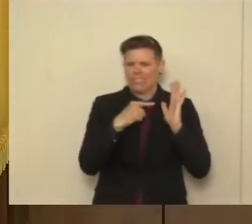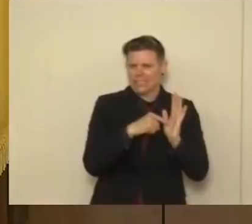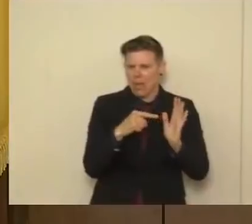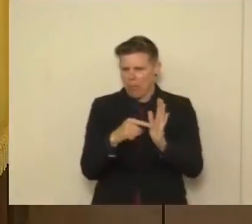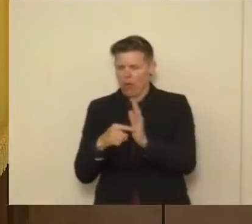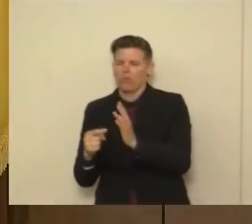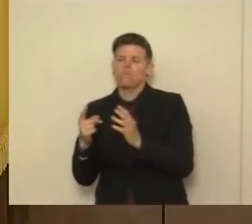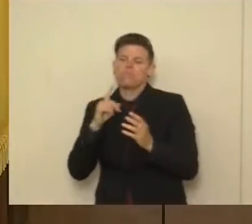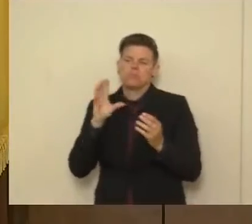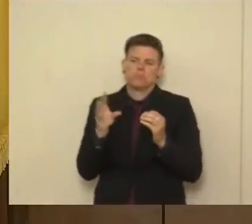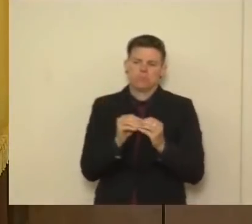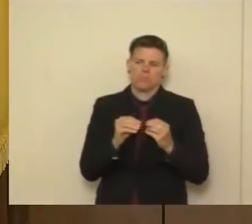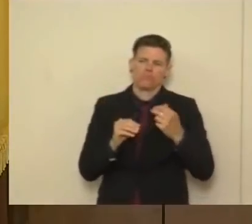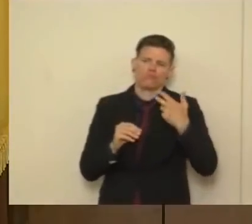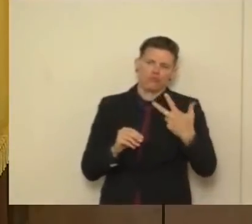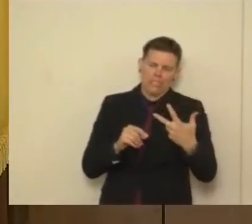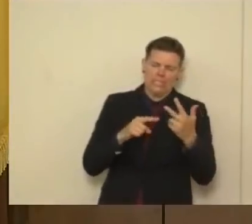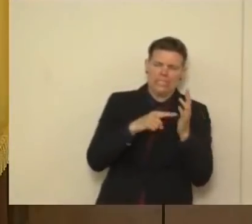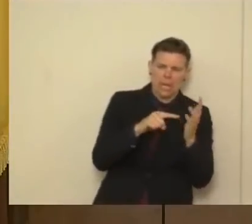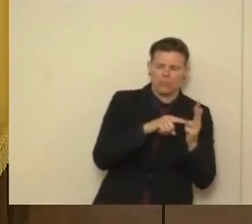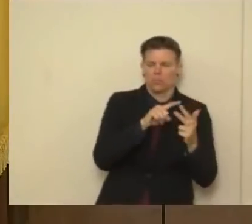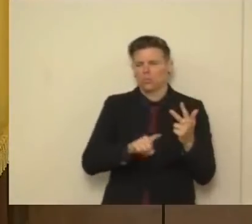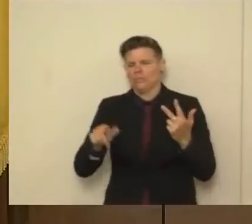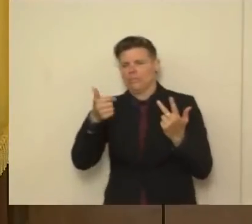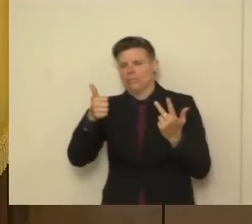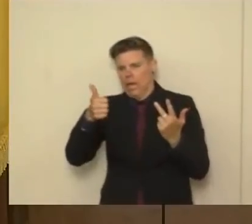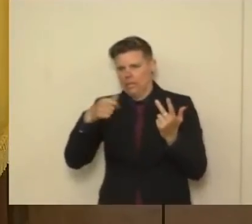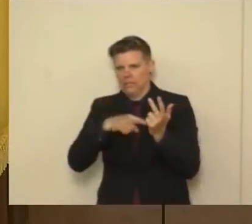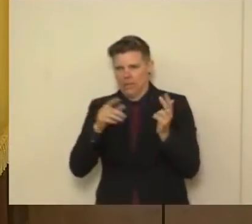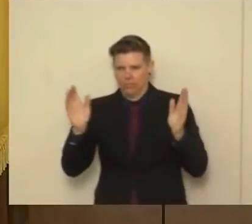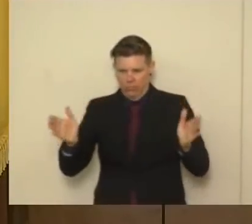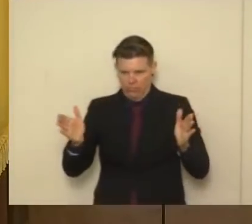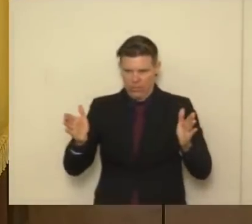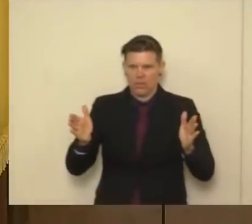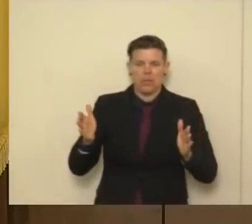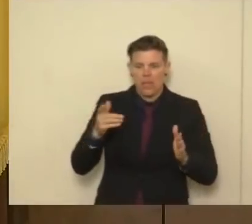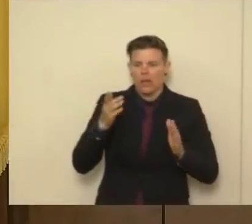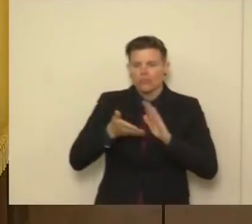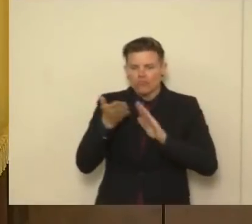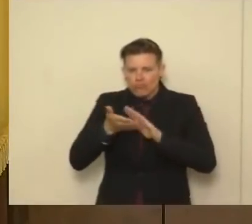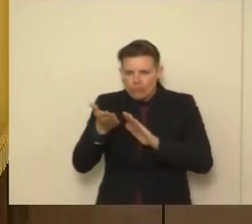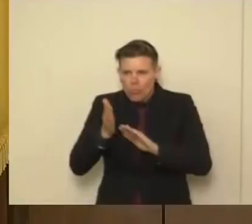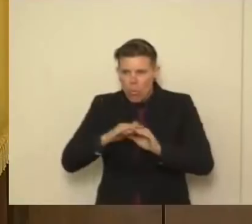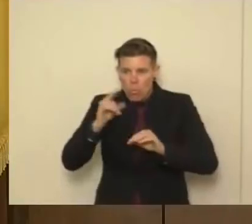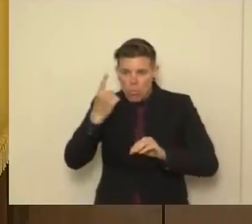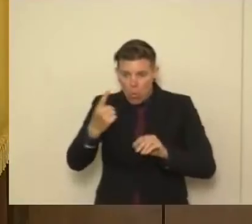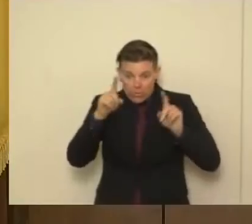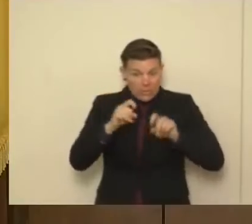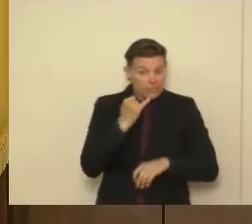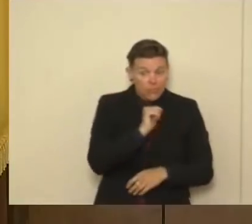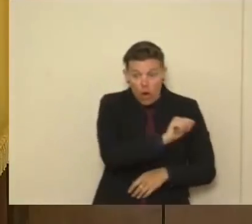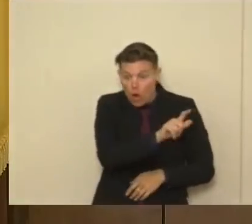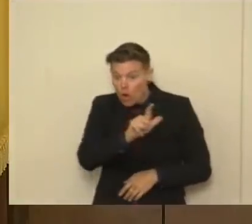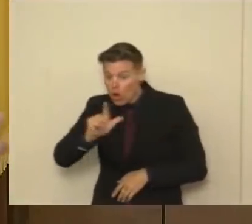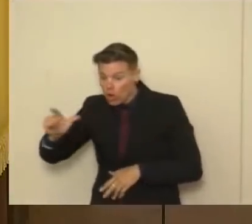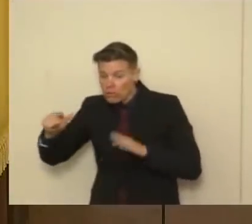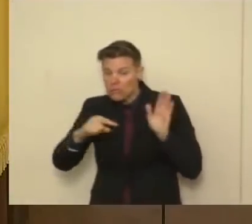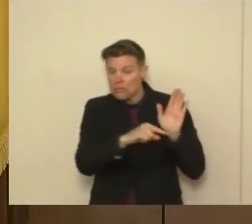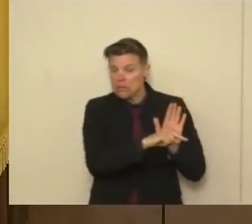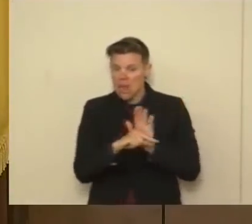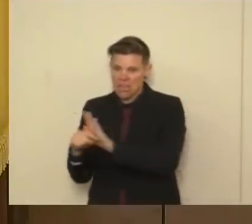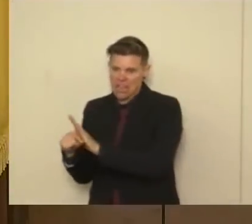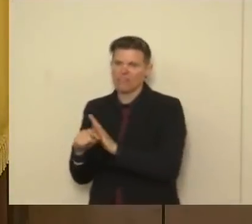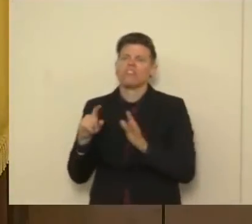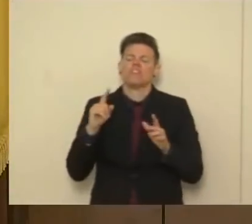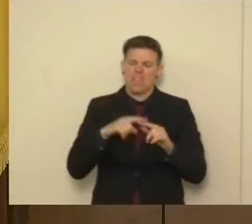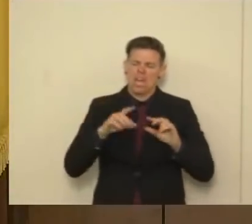10 samples in a test tube, and you run that one test tube. If they're all negative, you know that you've got a batch or an area that you've done